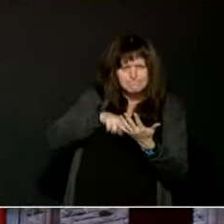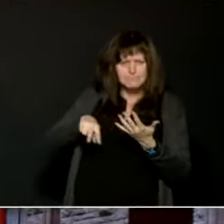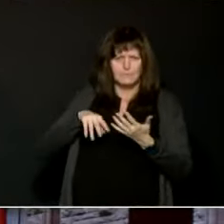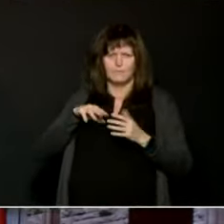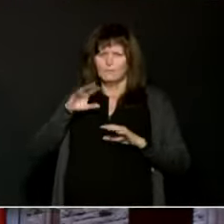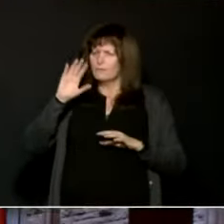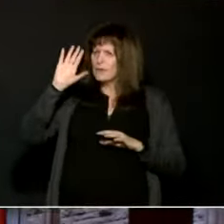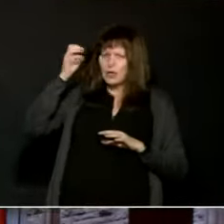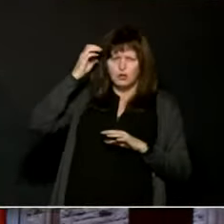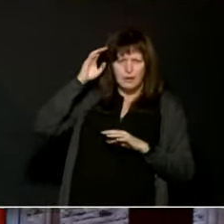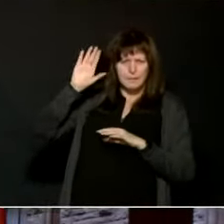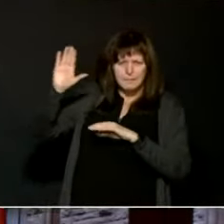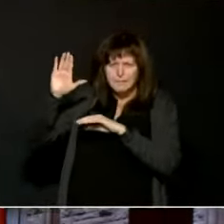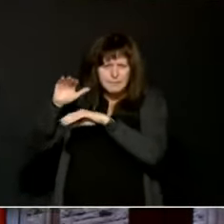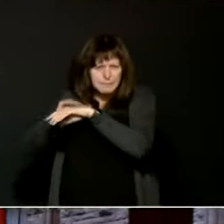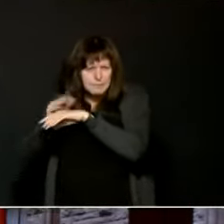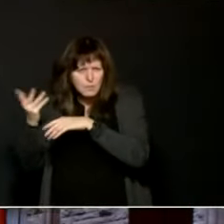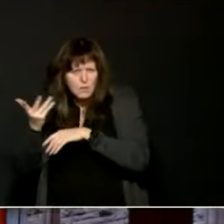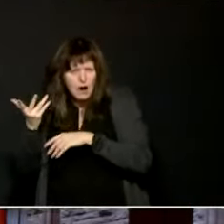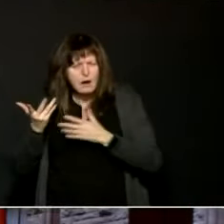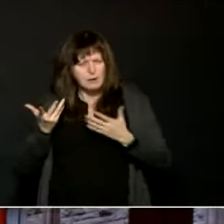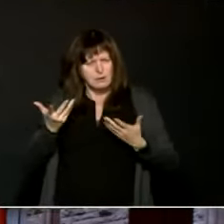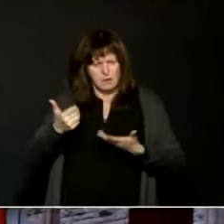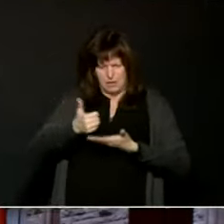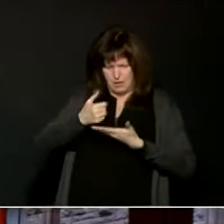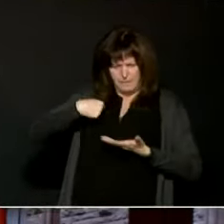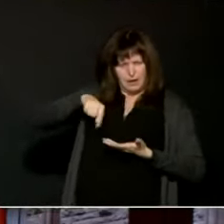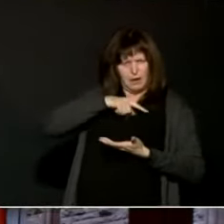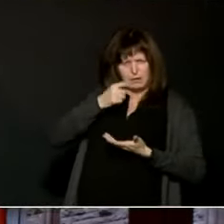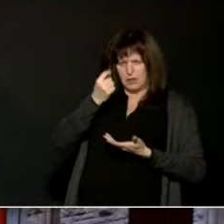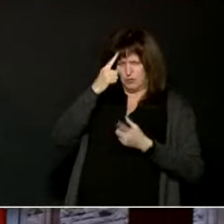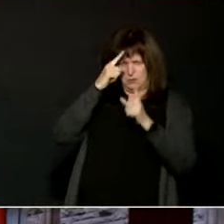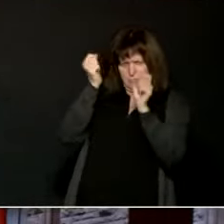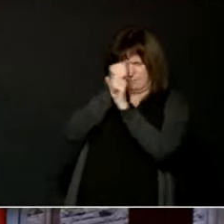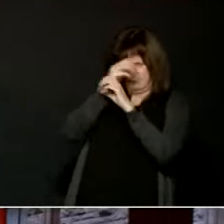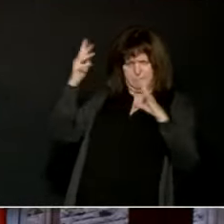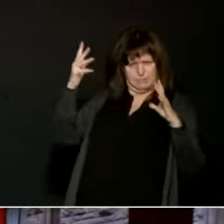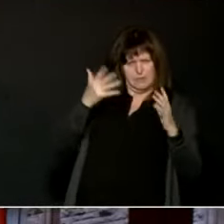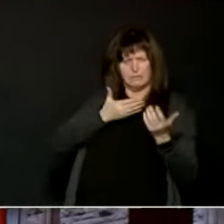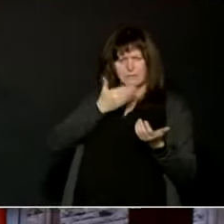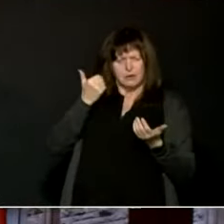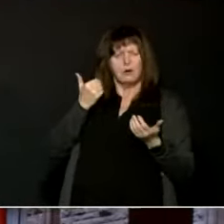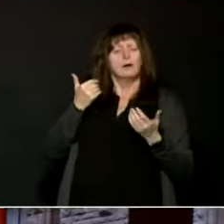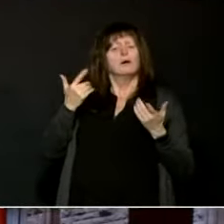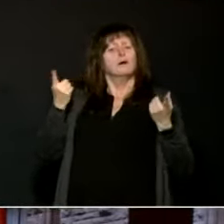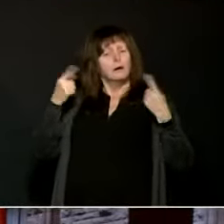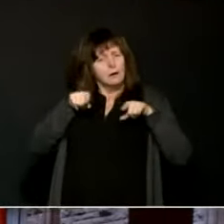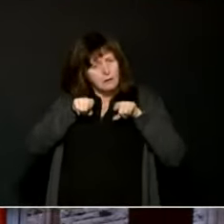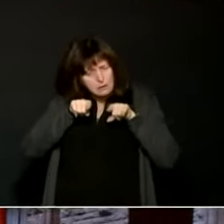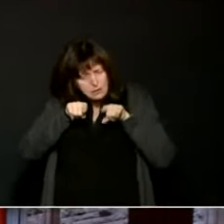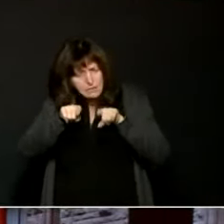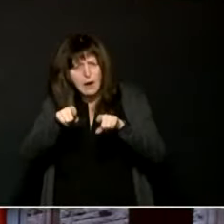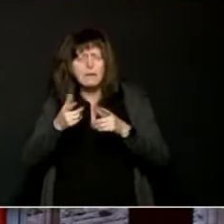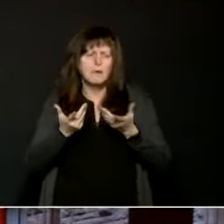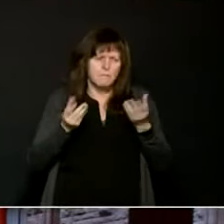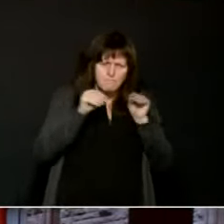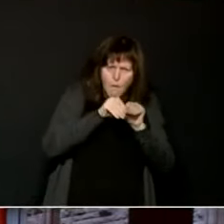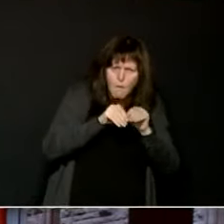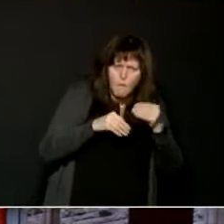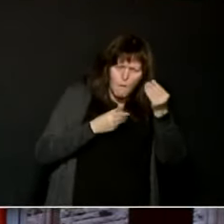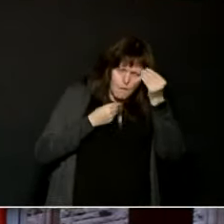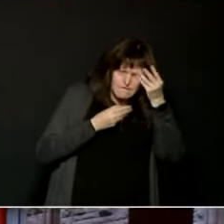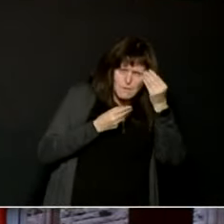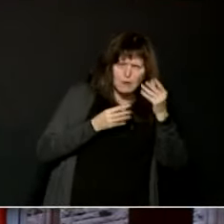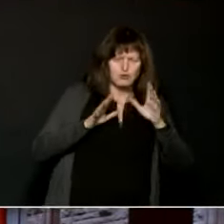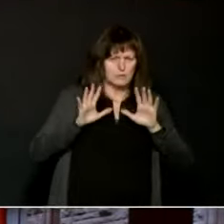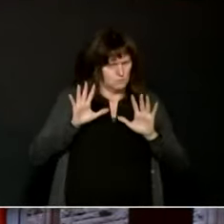was very informative. At the same time, we were wanting to gain further data and information on this from, especially